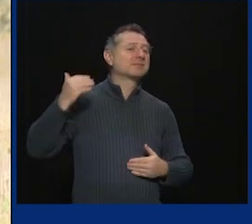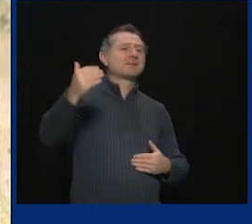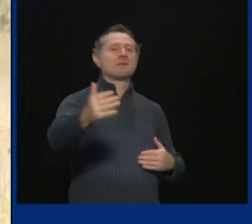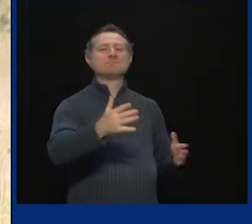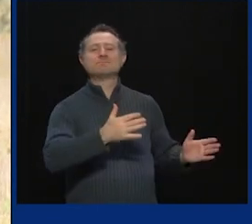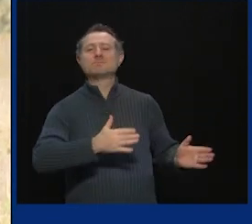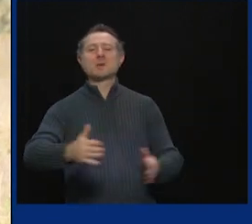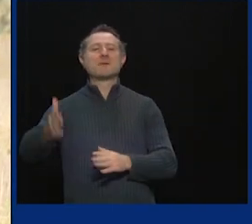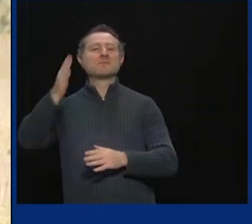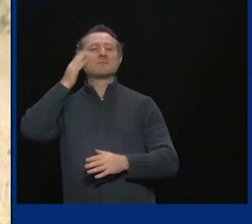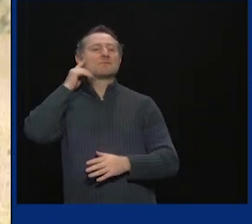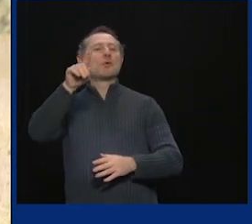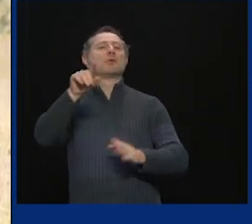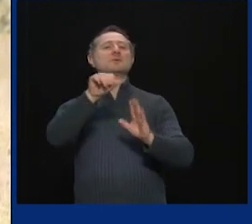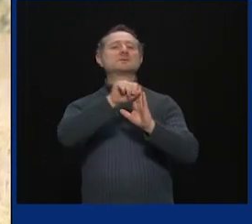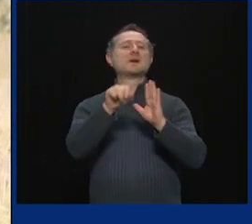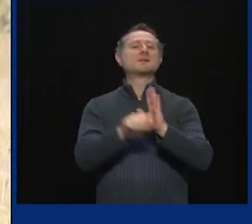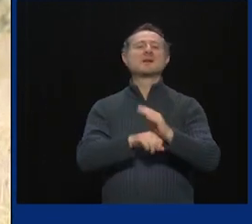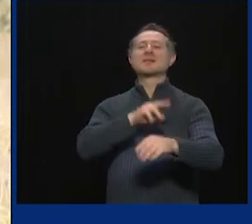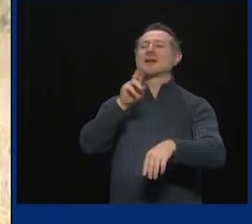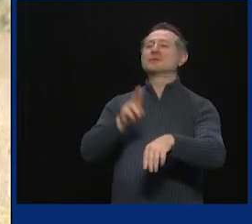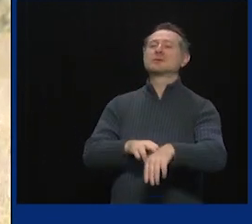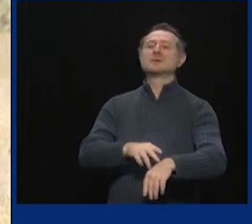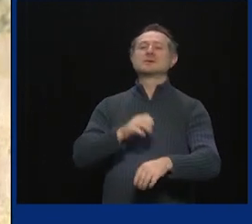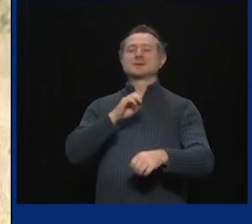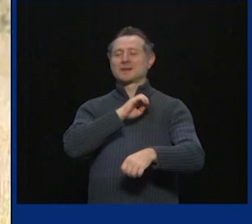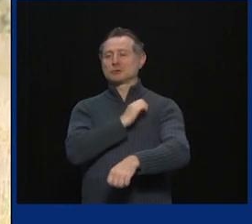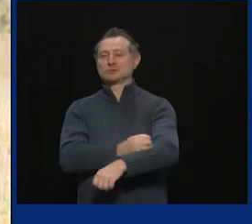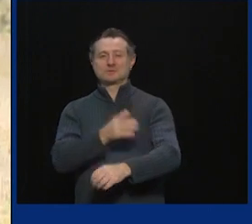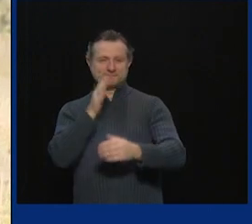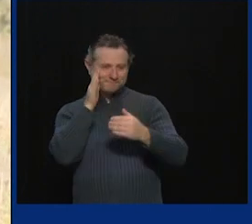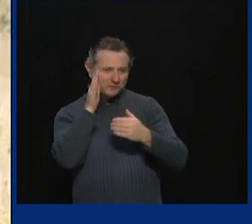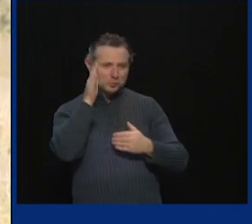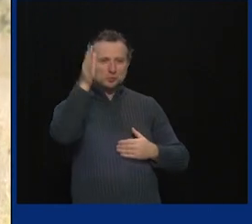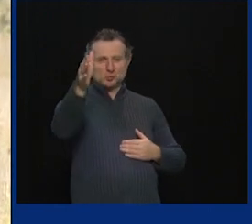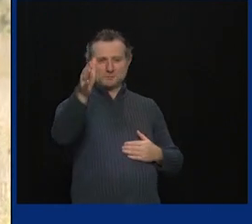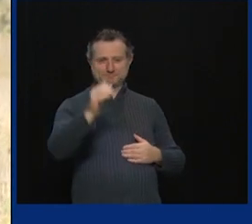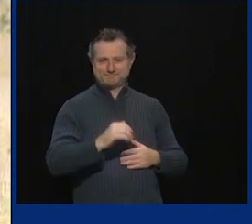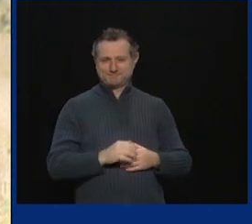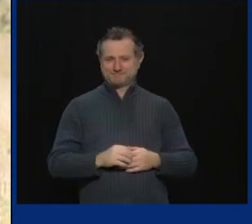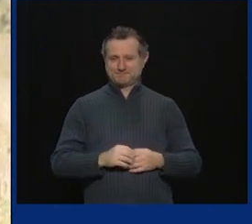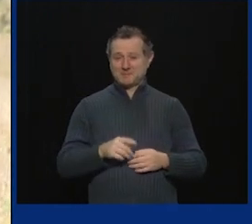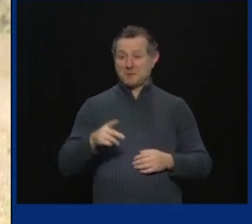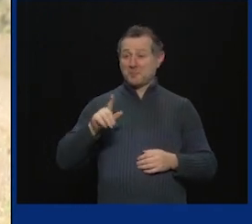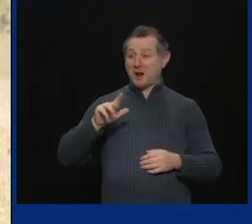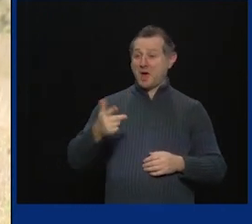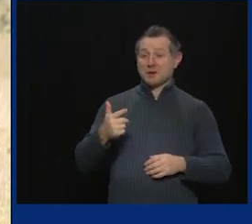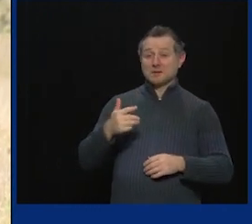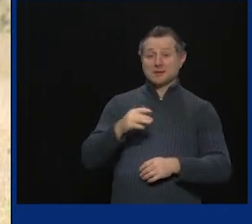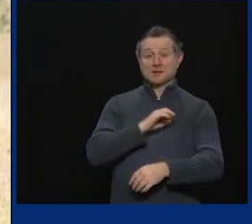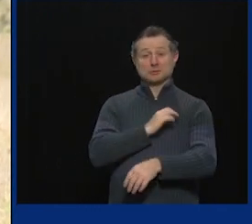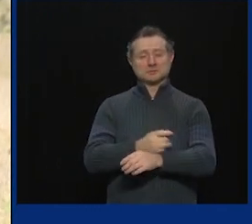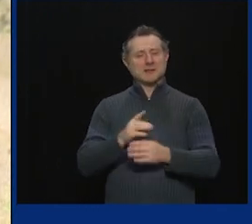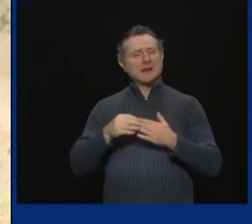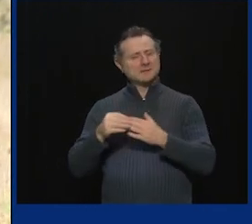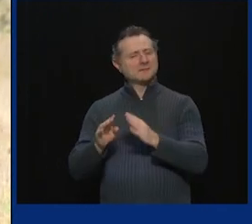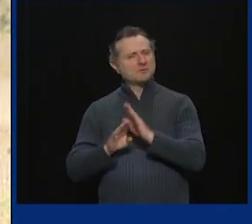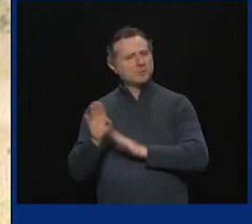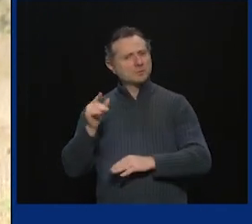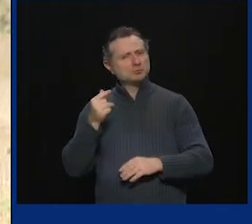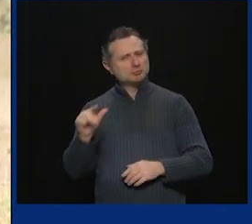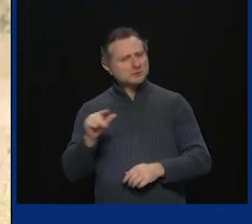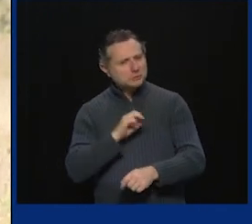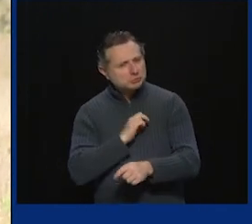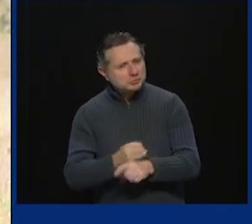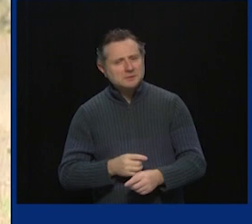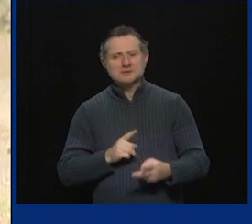future. Most importantly, Plug Power is leading the development of green energy. technologies, and systems that will